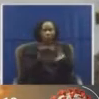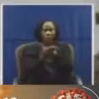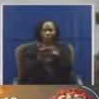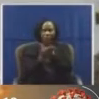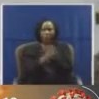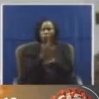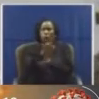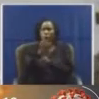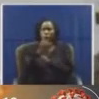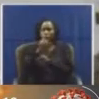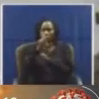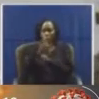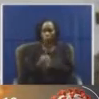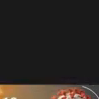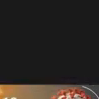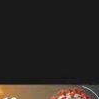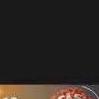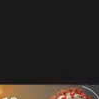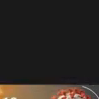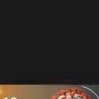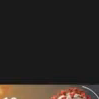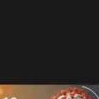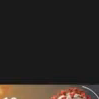Zondo Commission, they will not have